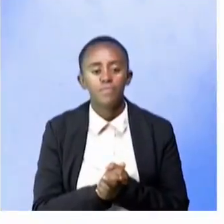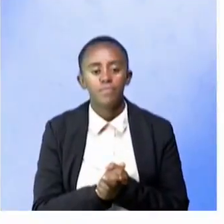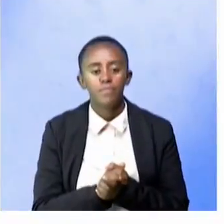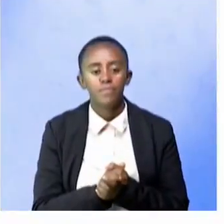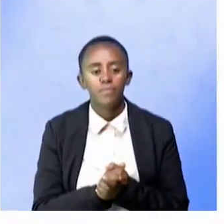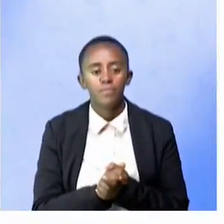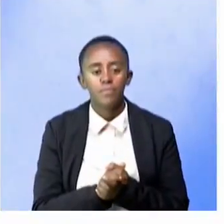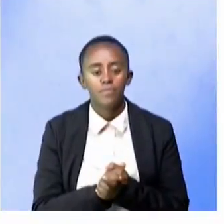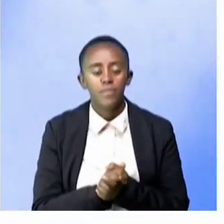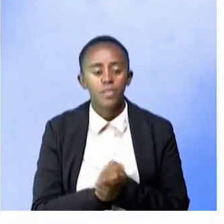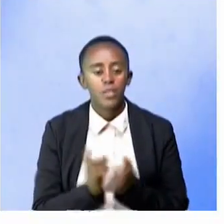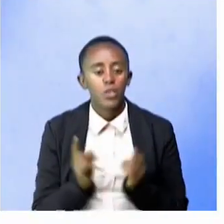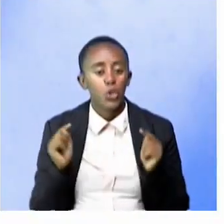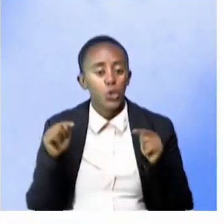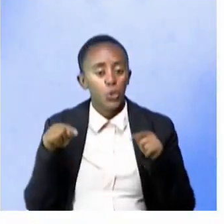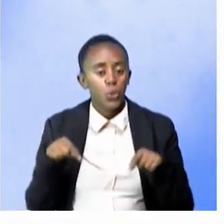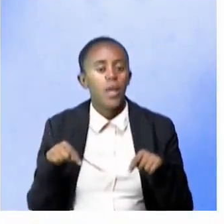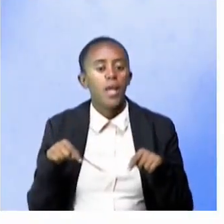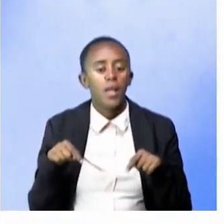Oh, today